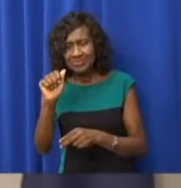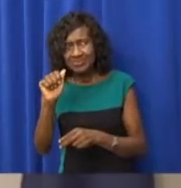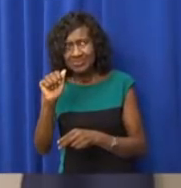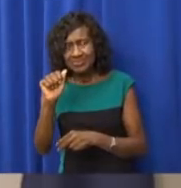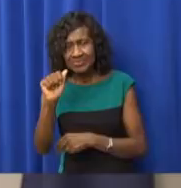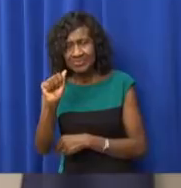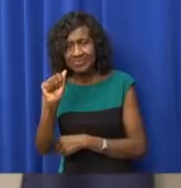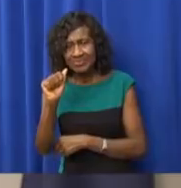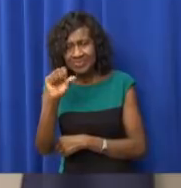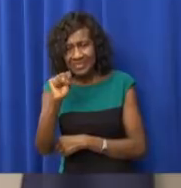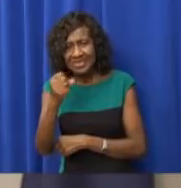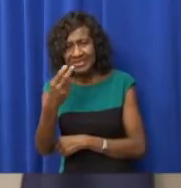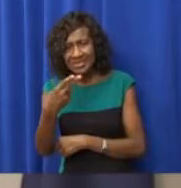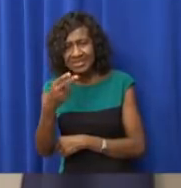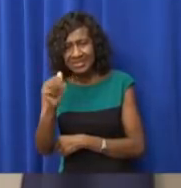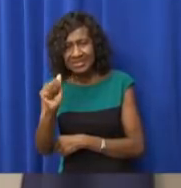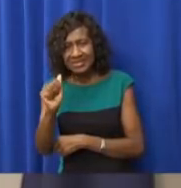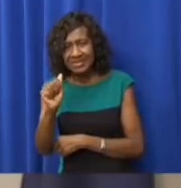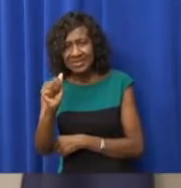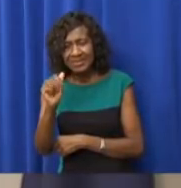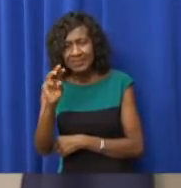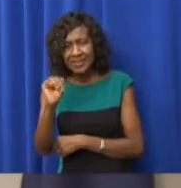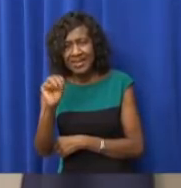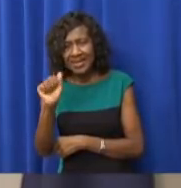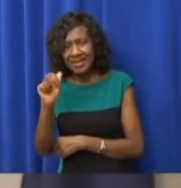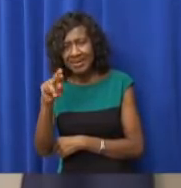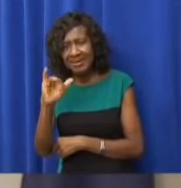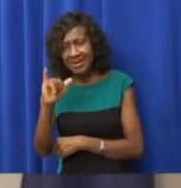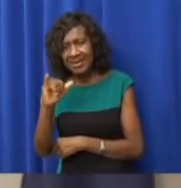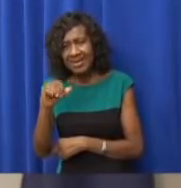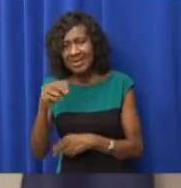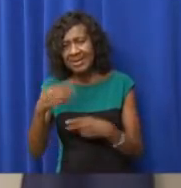DH workers for today's cleanup. I applaud